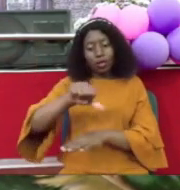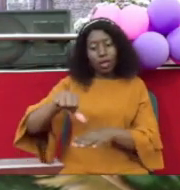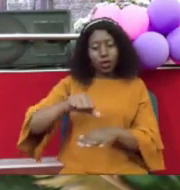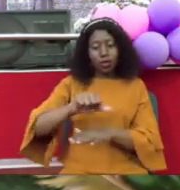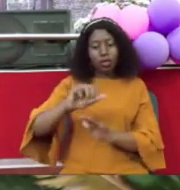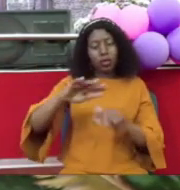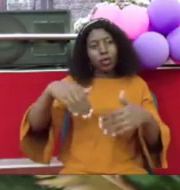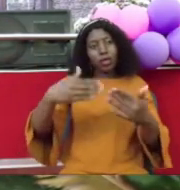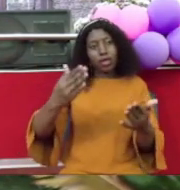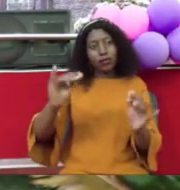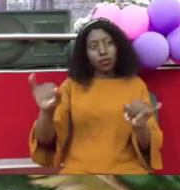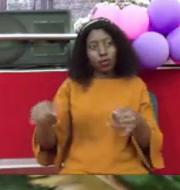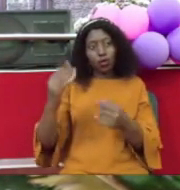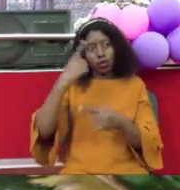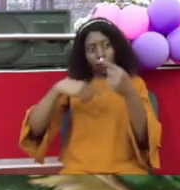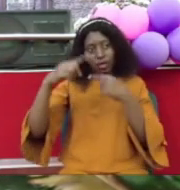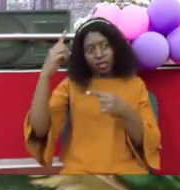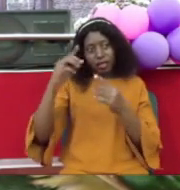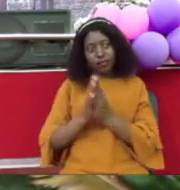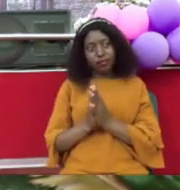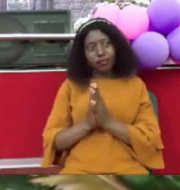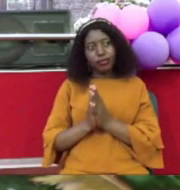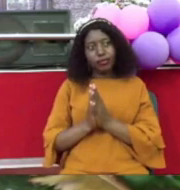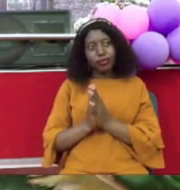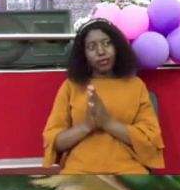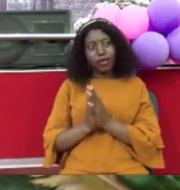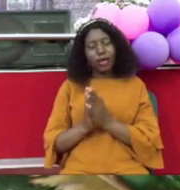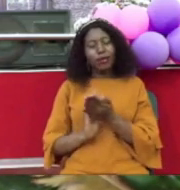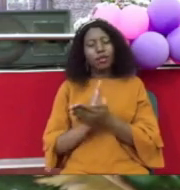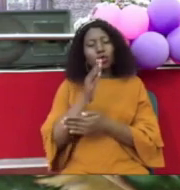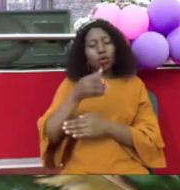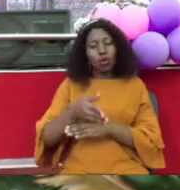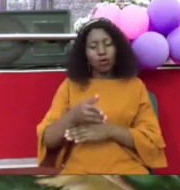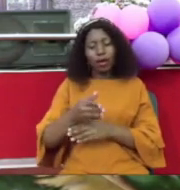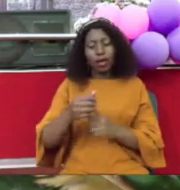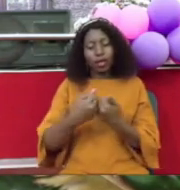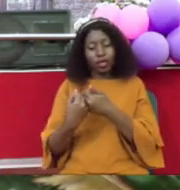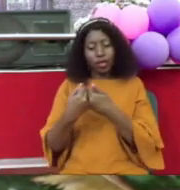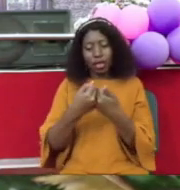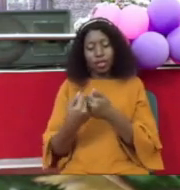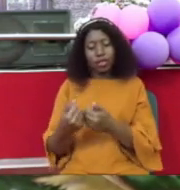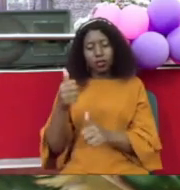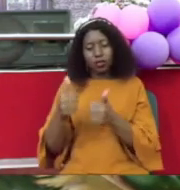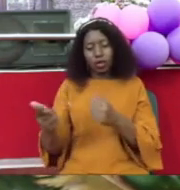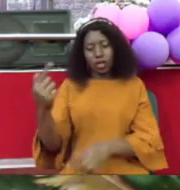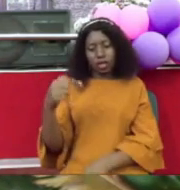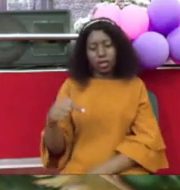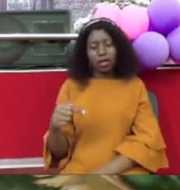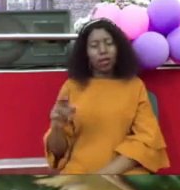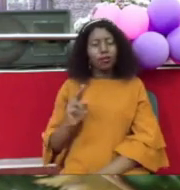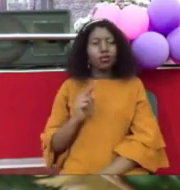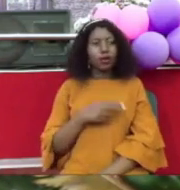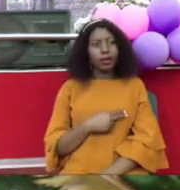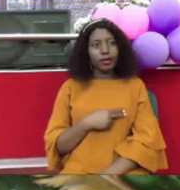victory. Upako wa Mungu utakupatia ushindi mpya. Over the challenges that come our way. Zaidi ya changamoto zinazokuja mbele yako. And